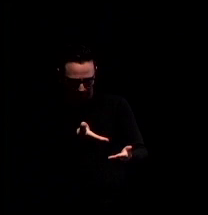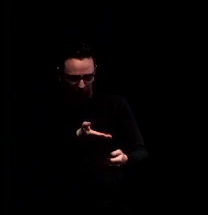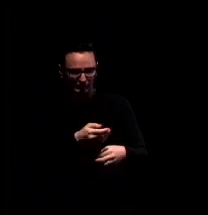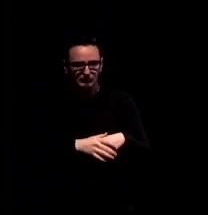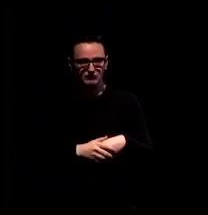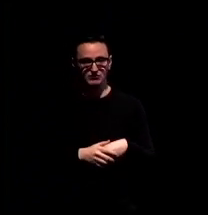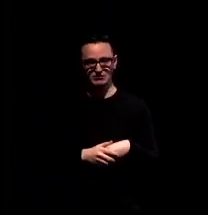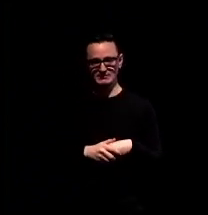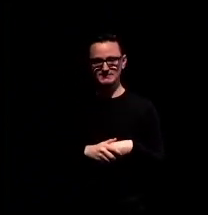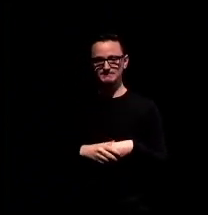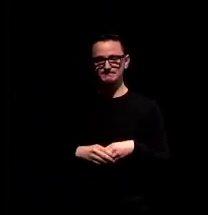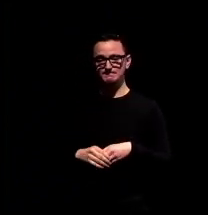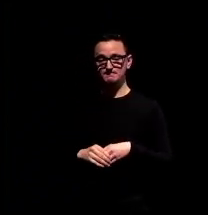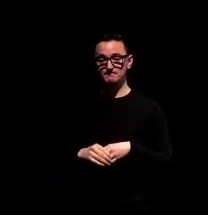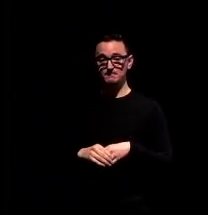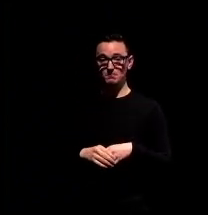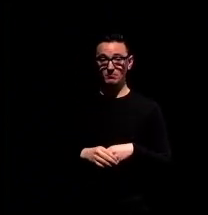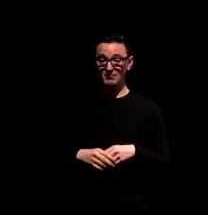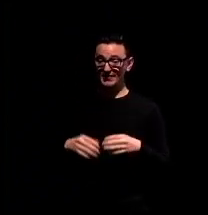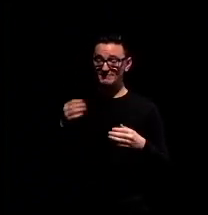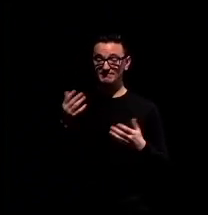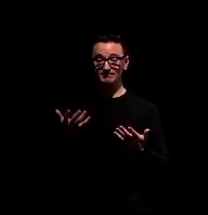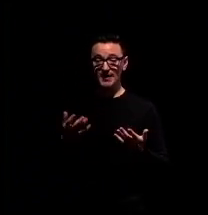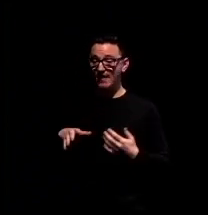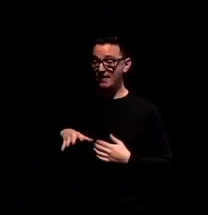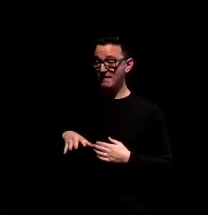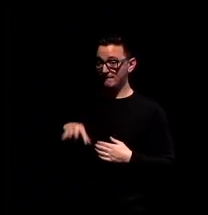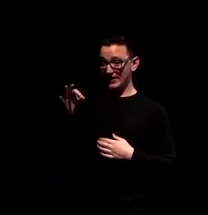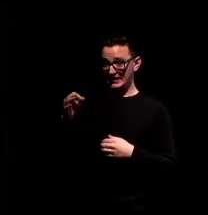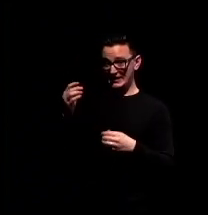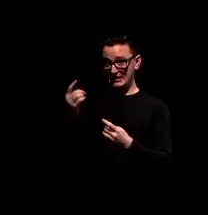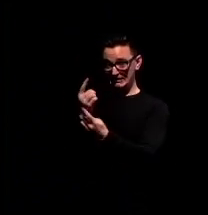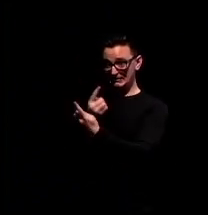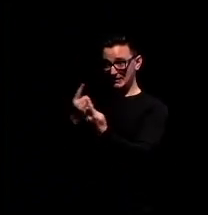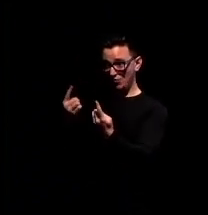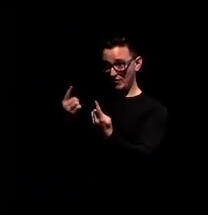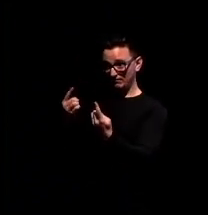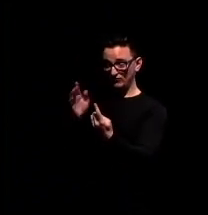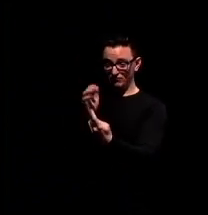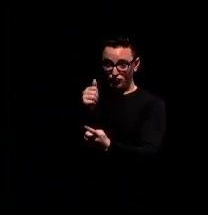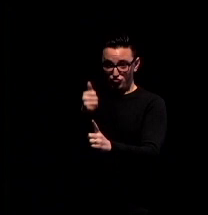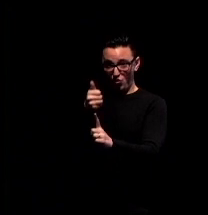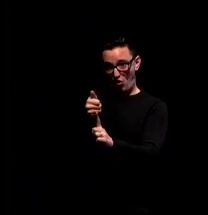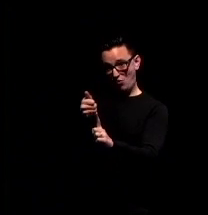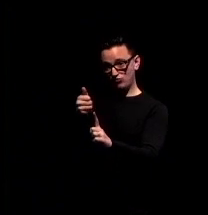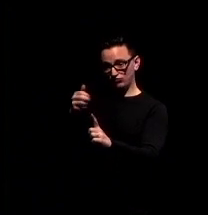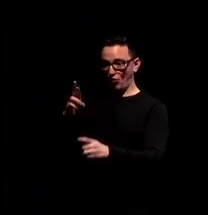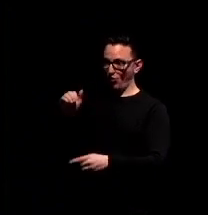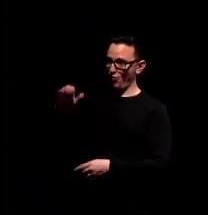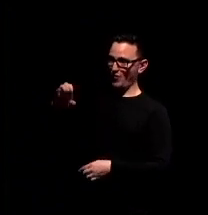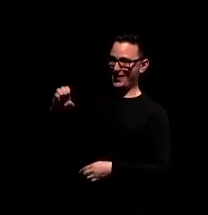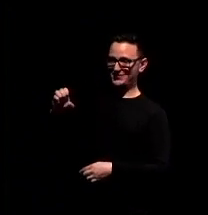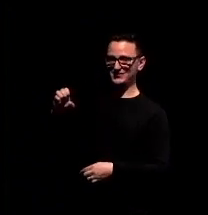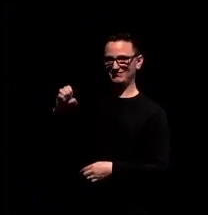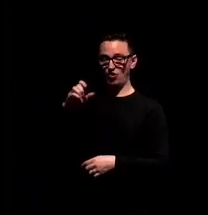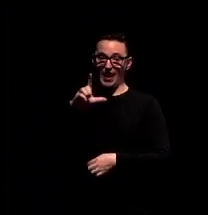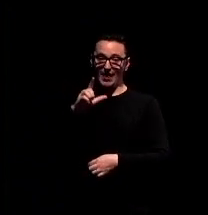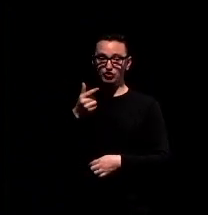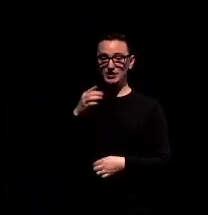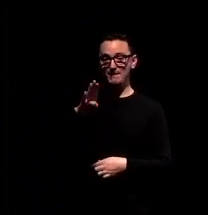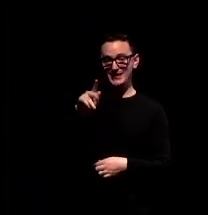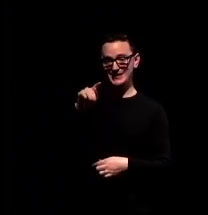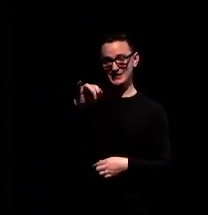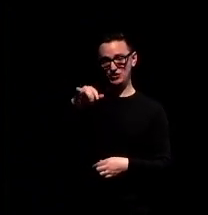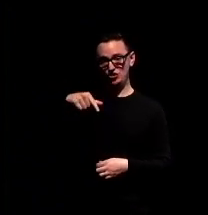good clinician. And then finding someone from your own race, right, culture, LGBTQ status, to be your